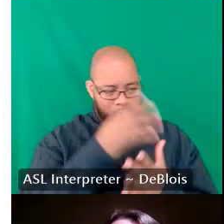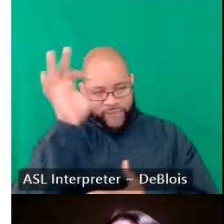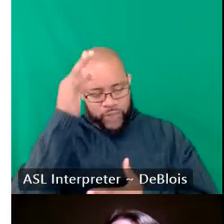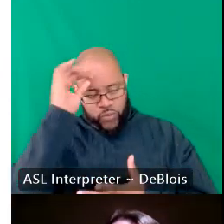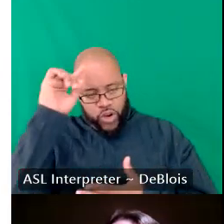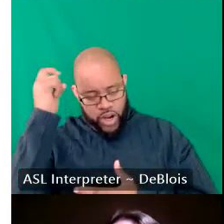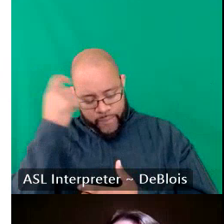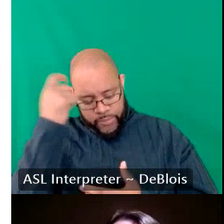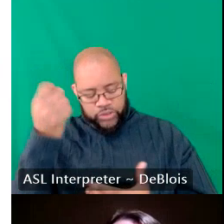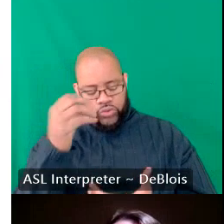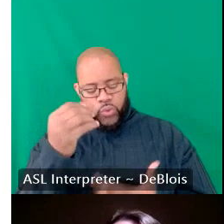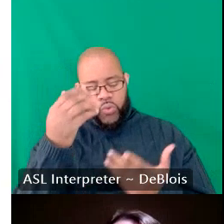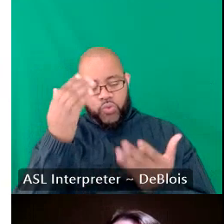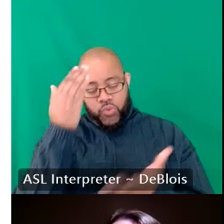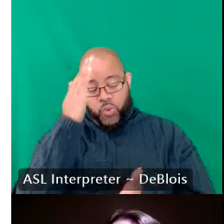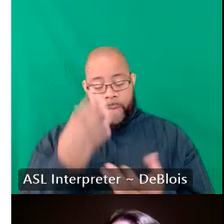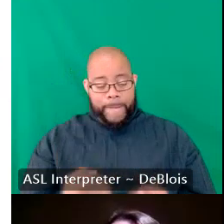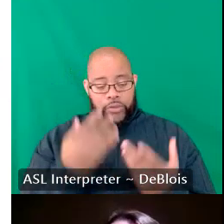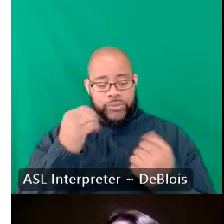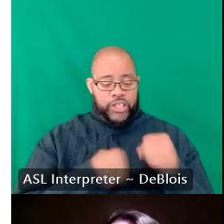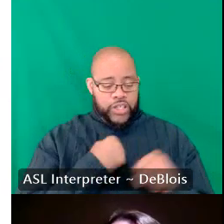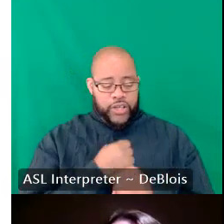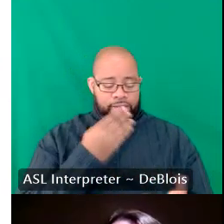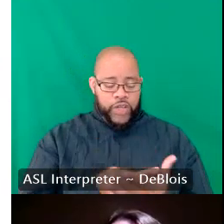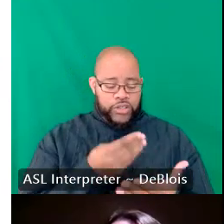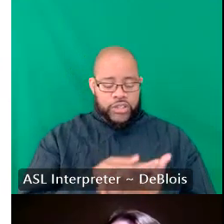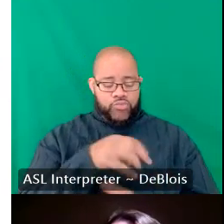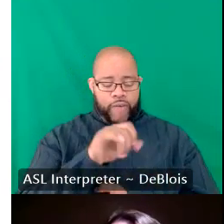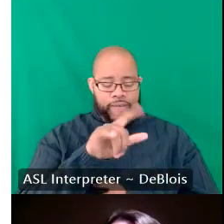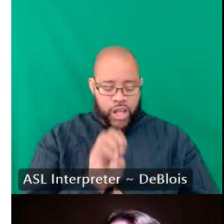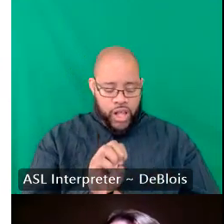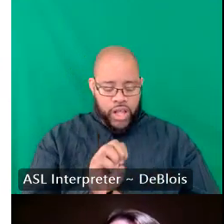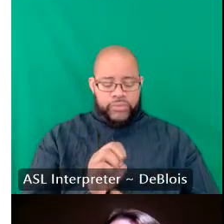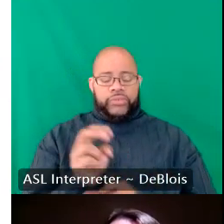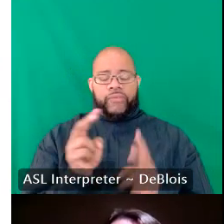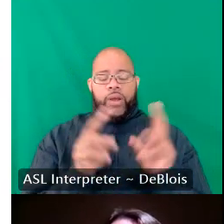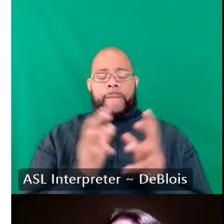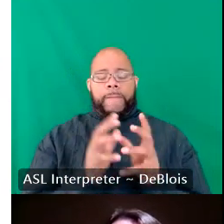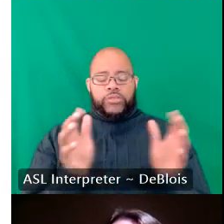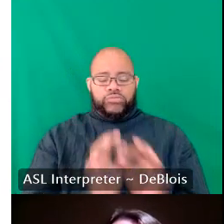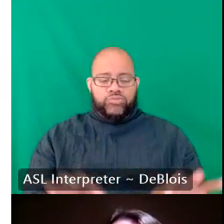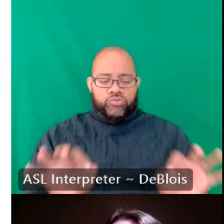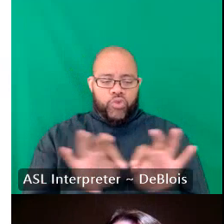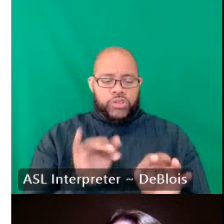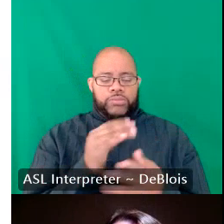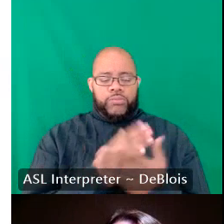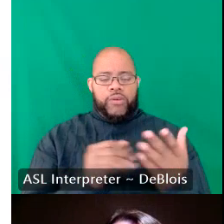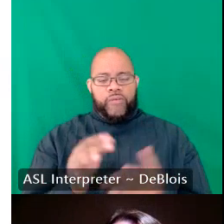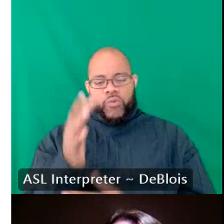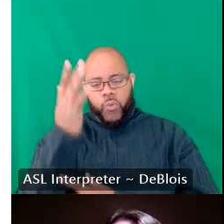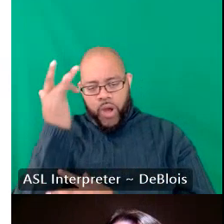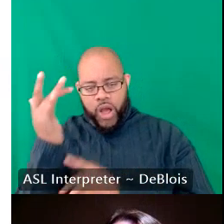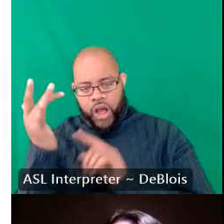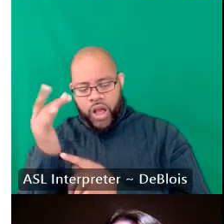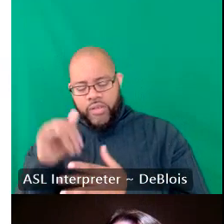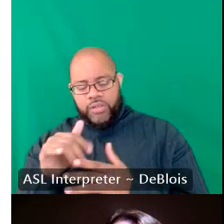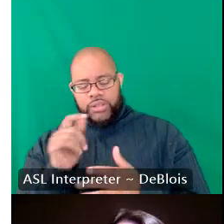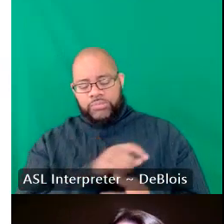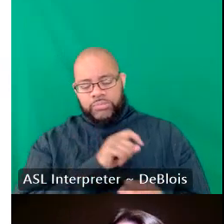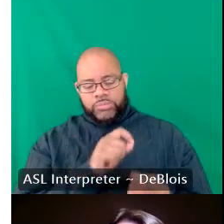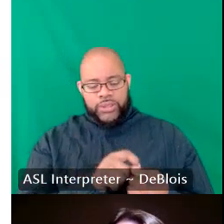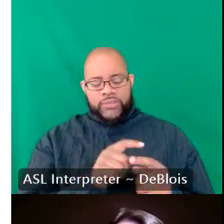government. So knowing your multi-year funding profile here very much matters. And that's part of the why this is a